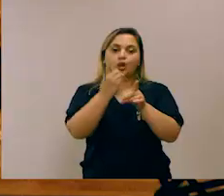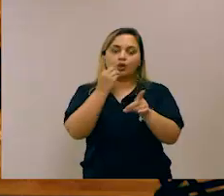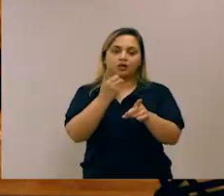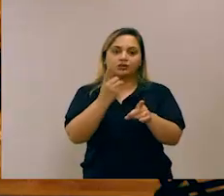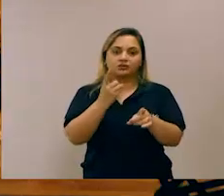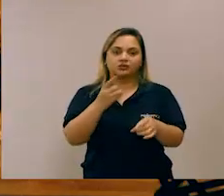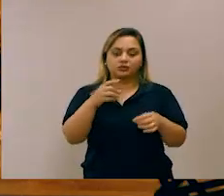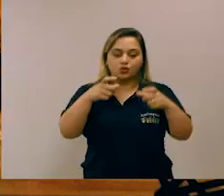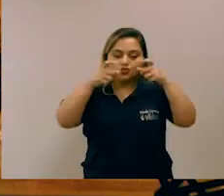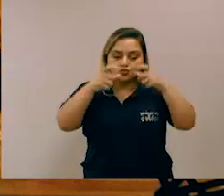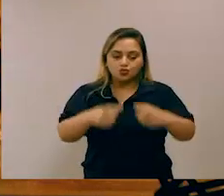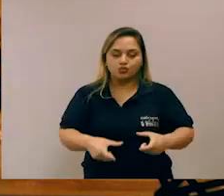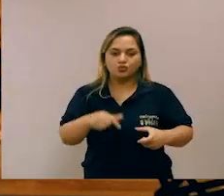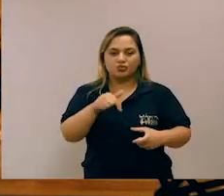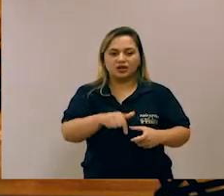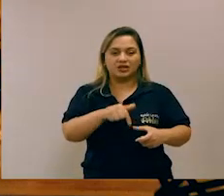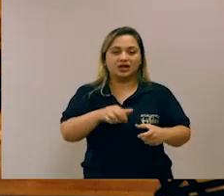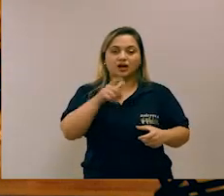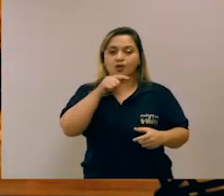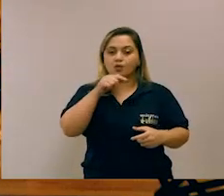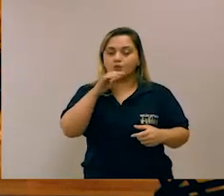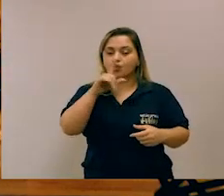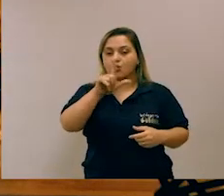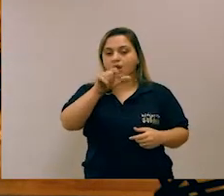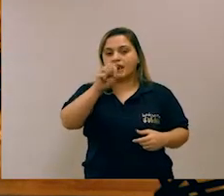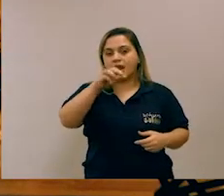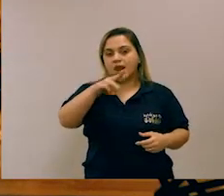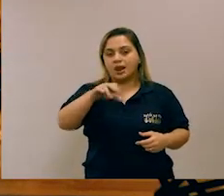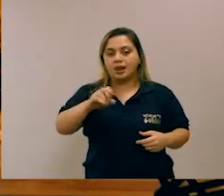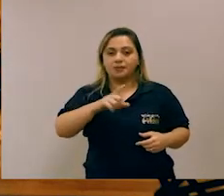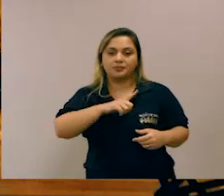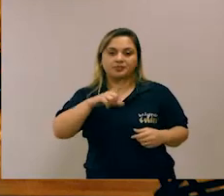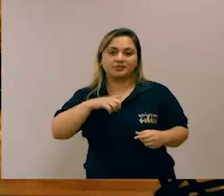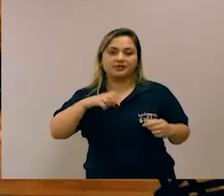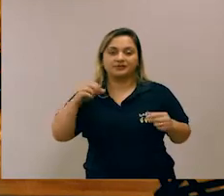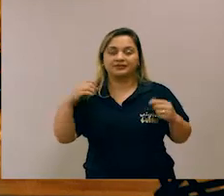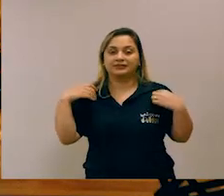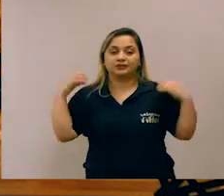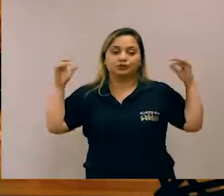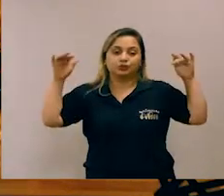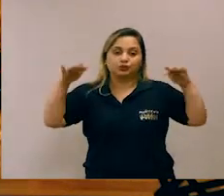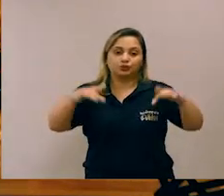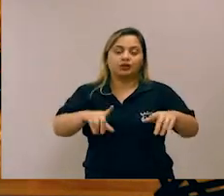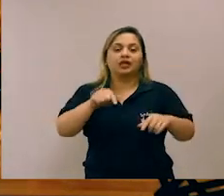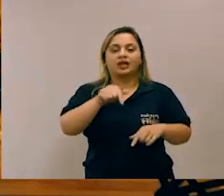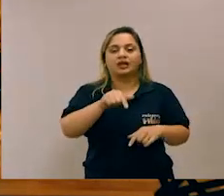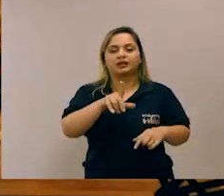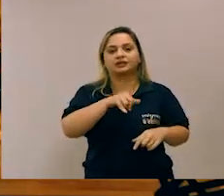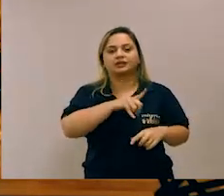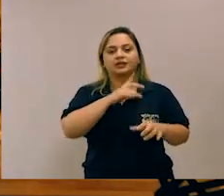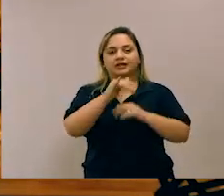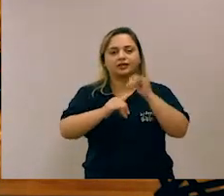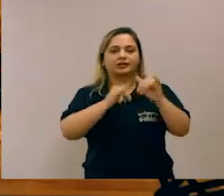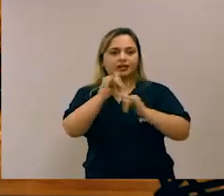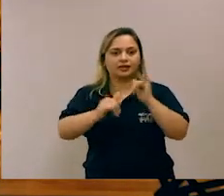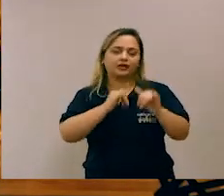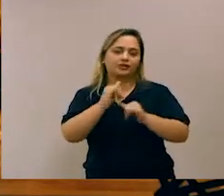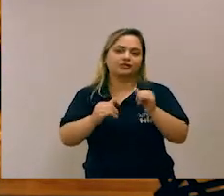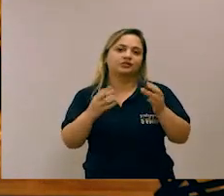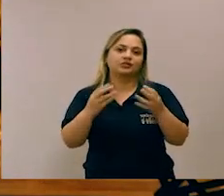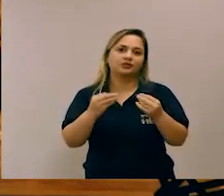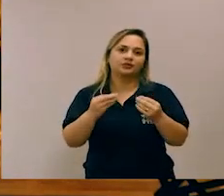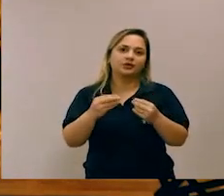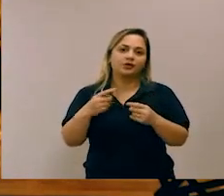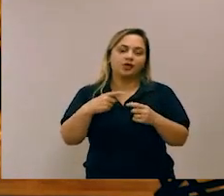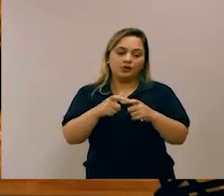in a devastated location by this, we had the installation of poles that allows us to have internet in most part